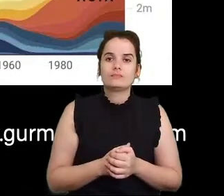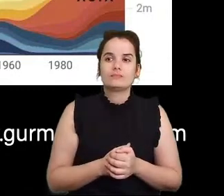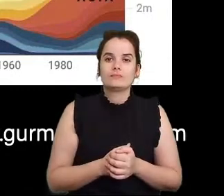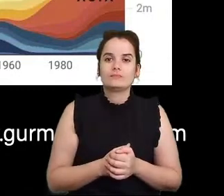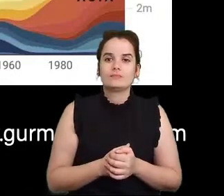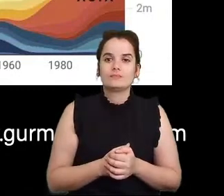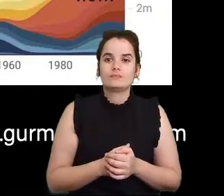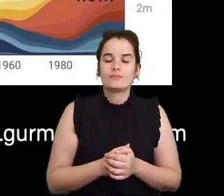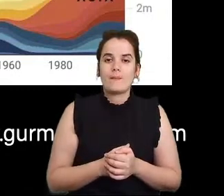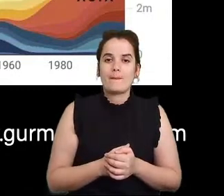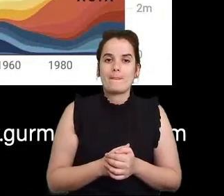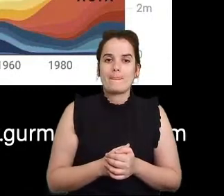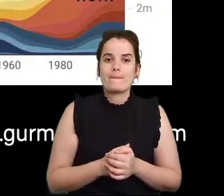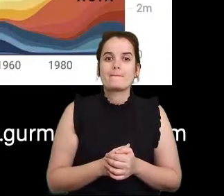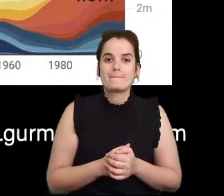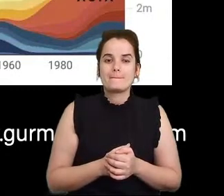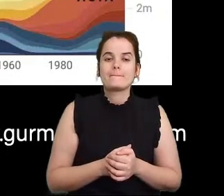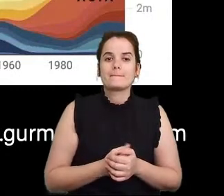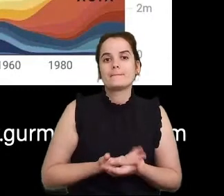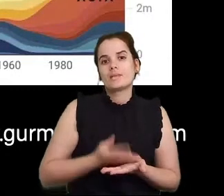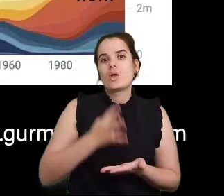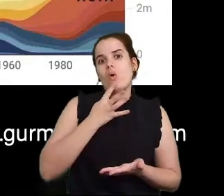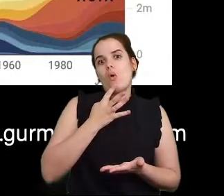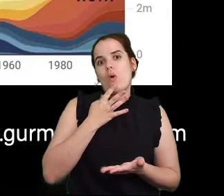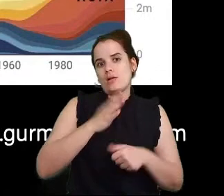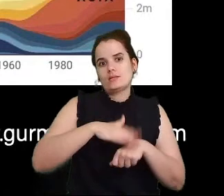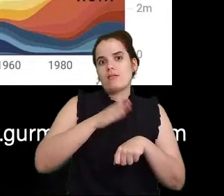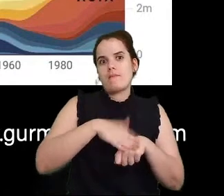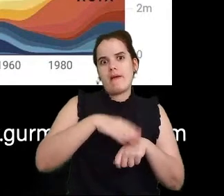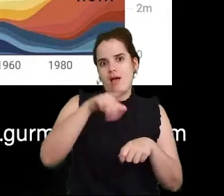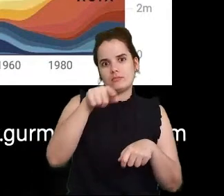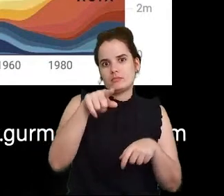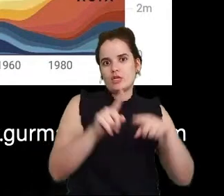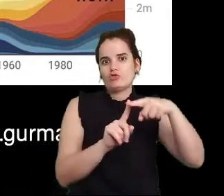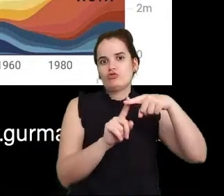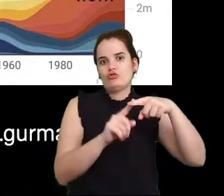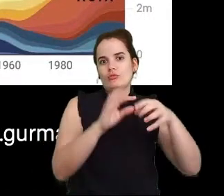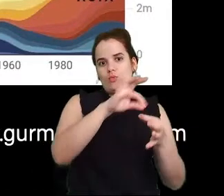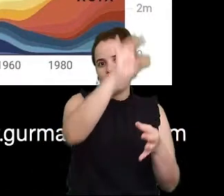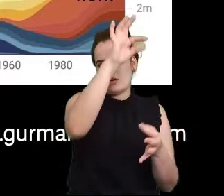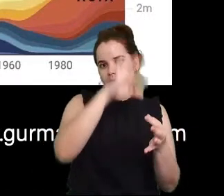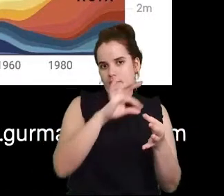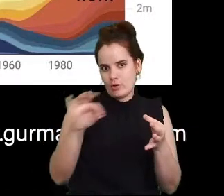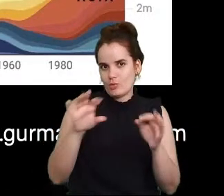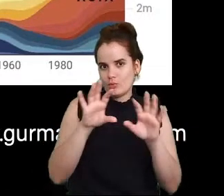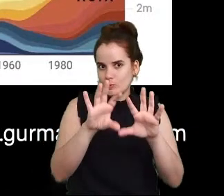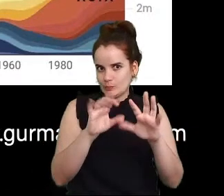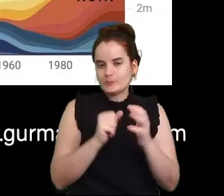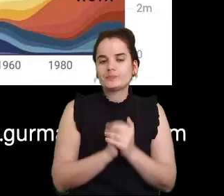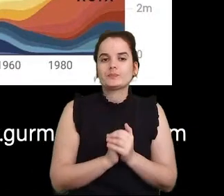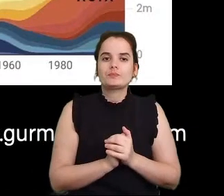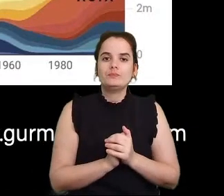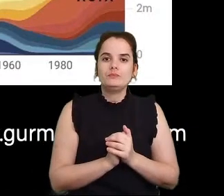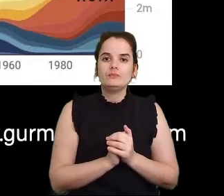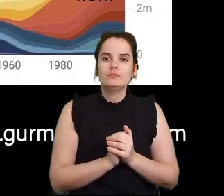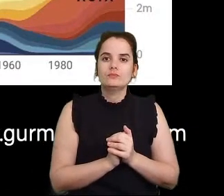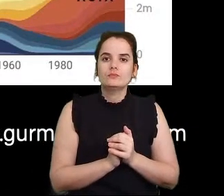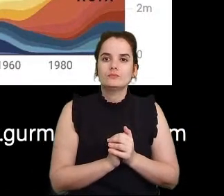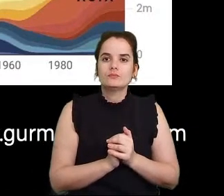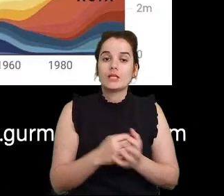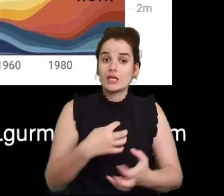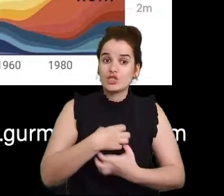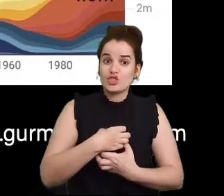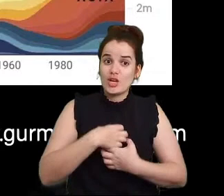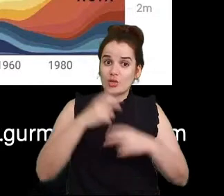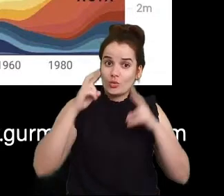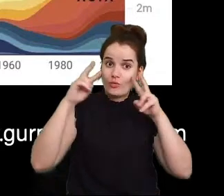two visualizations on screen that tell exactly the same story. Where do people come from to the